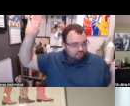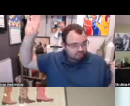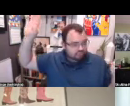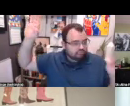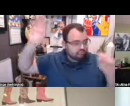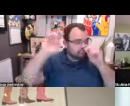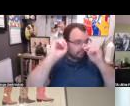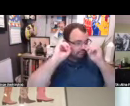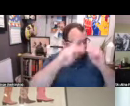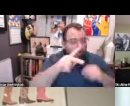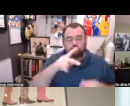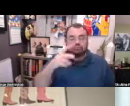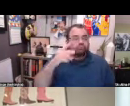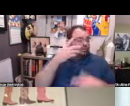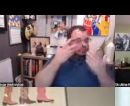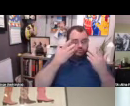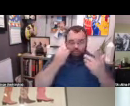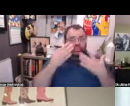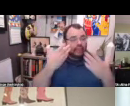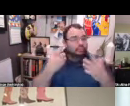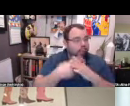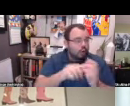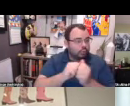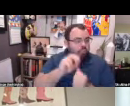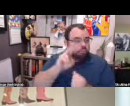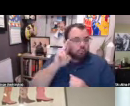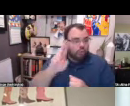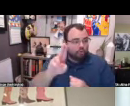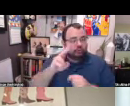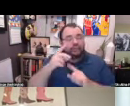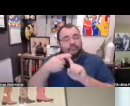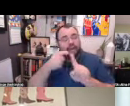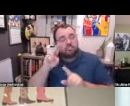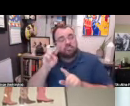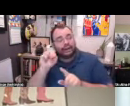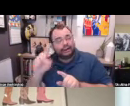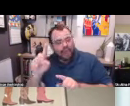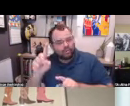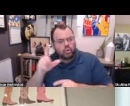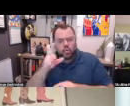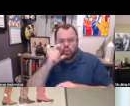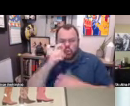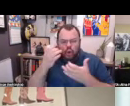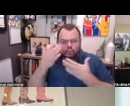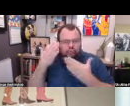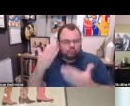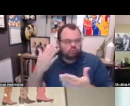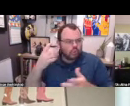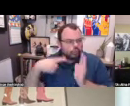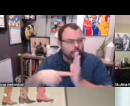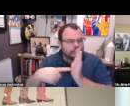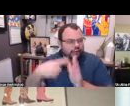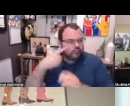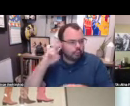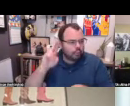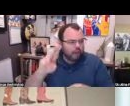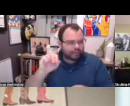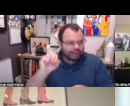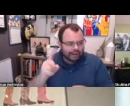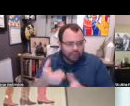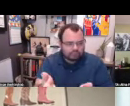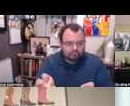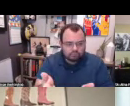up to you. Okay, so you feel ready to rebuttal. Okay, great. So let's go ahead and start the rebuttal with NAD.